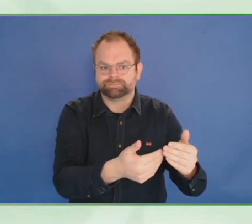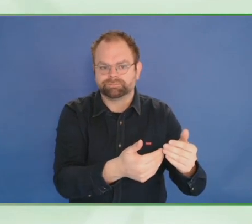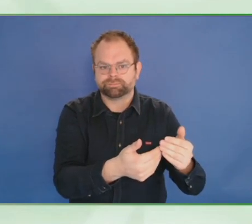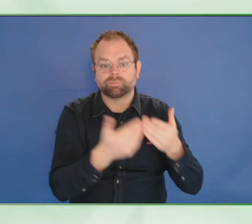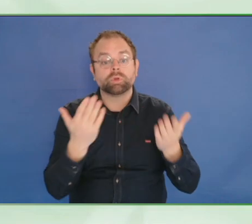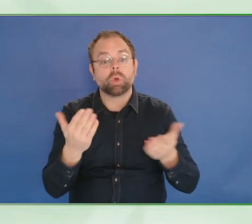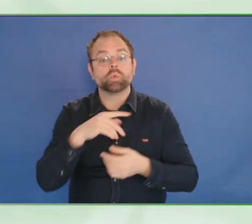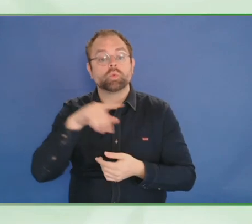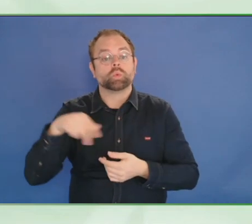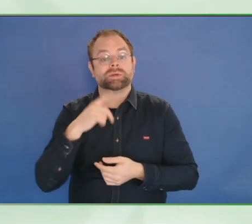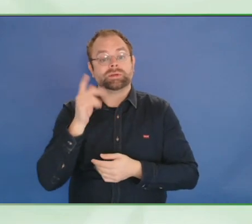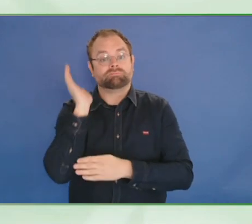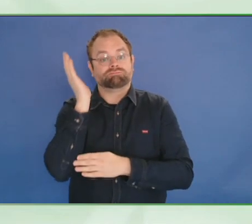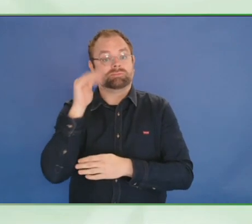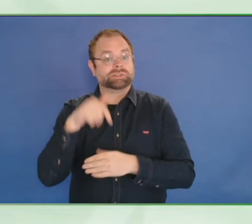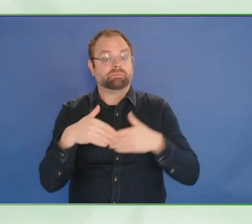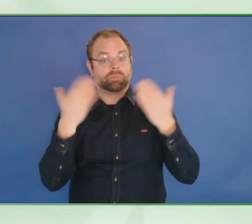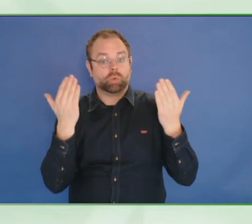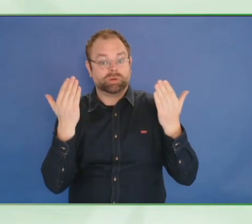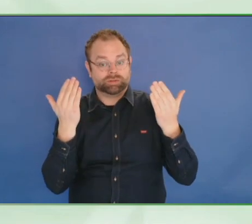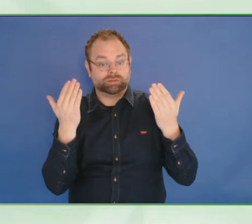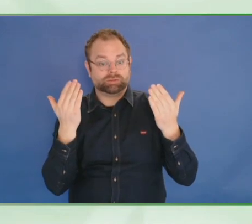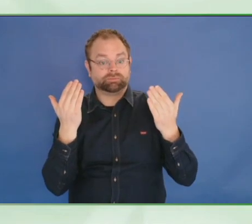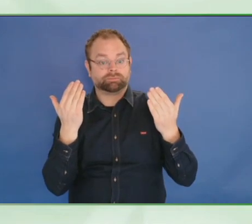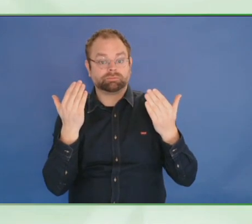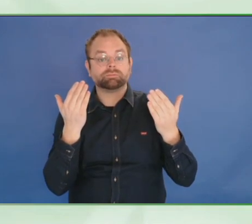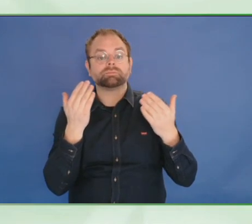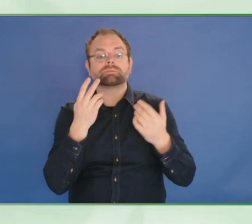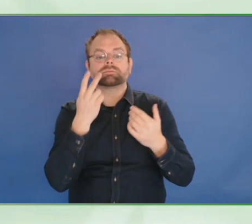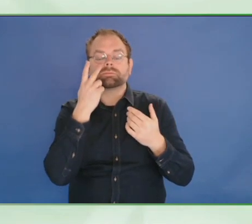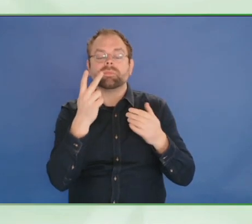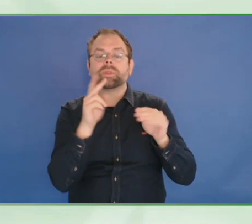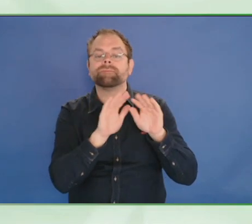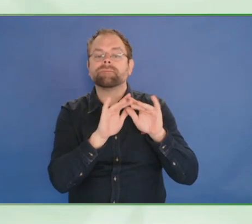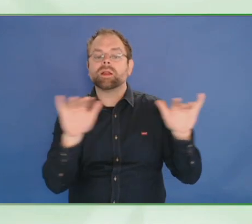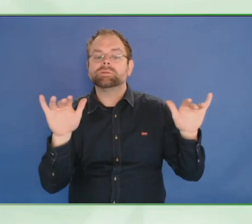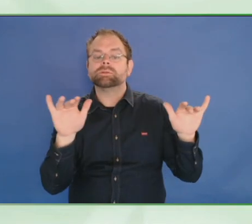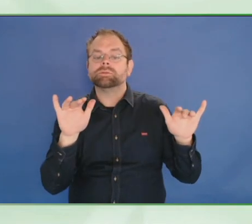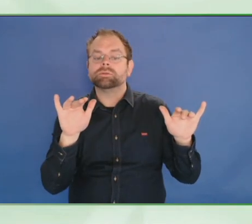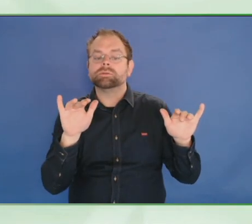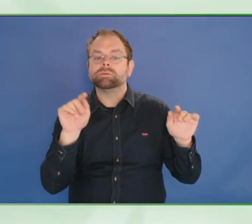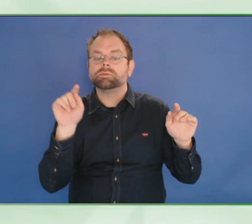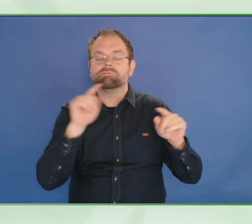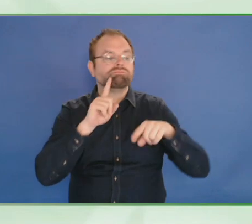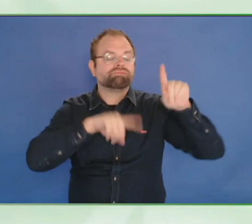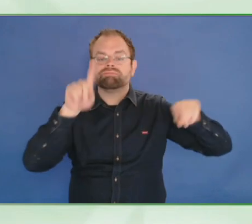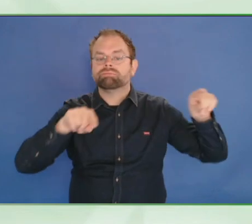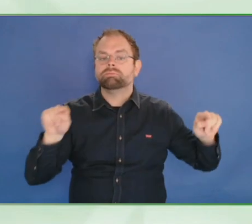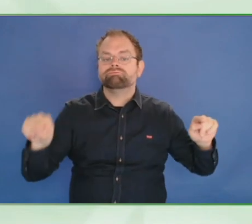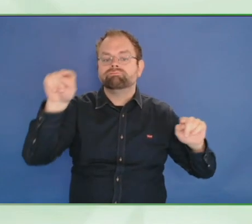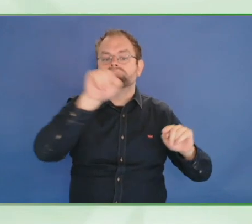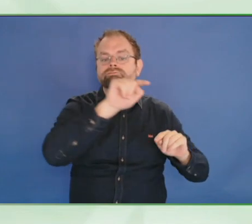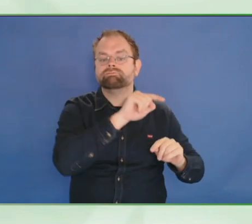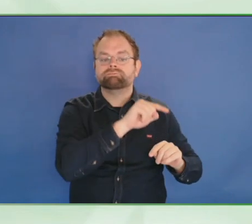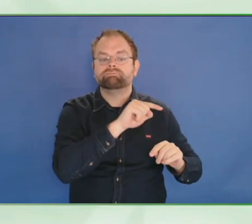progress in planning for disasters, crises, that planning has generally